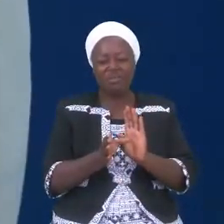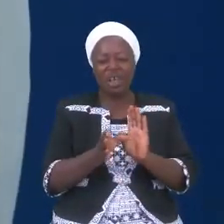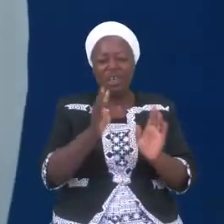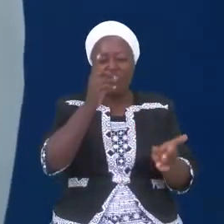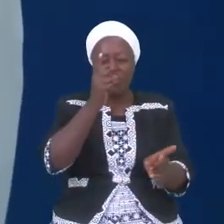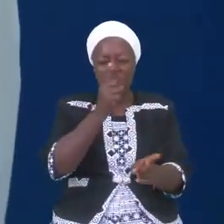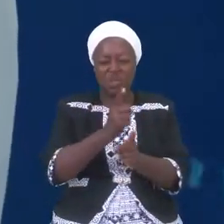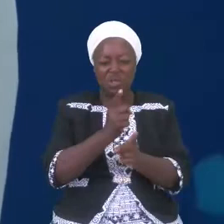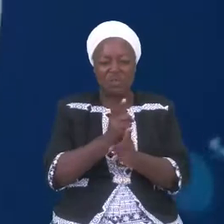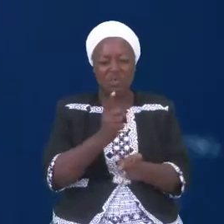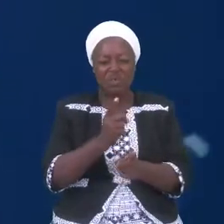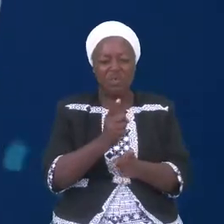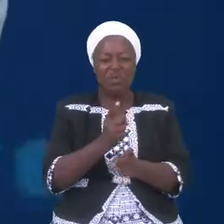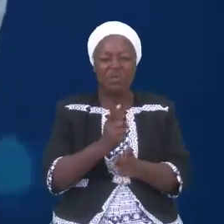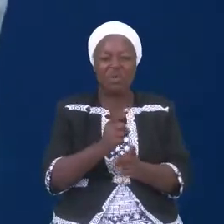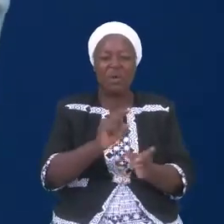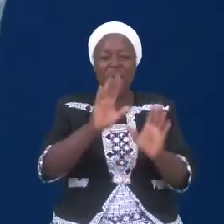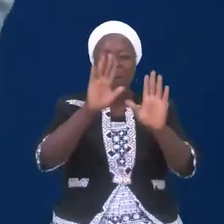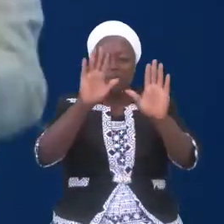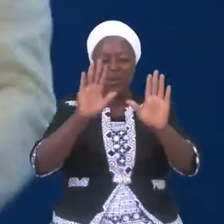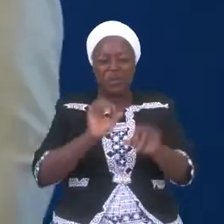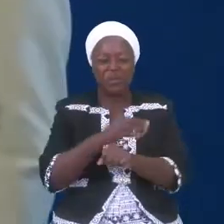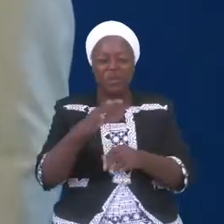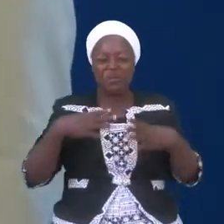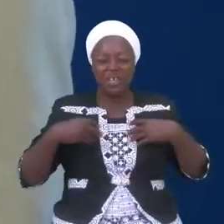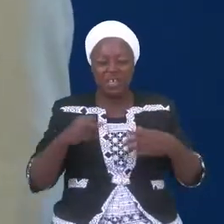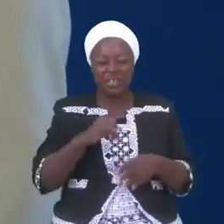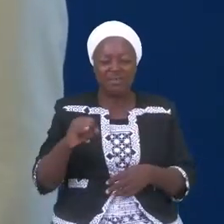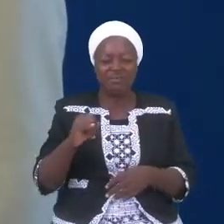justification, miracles of healing,